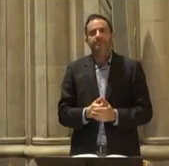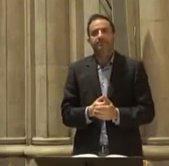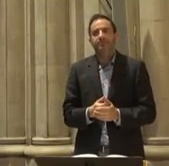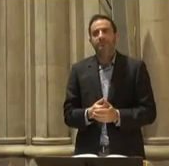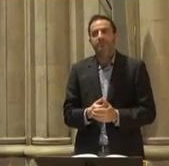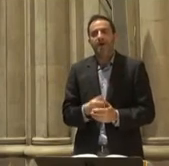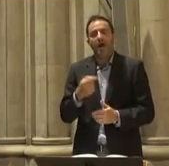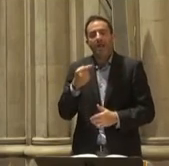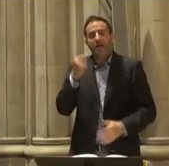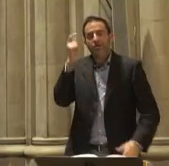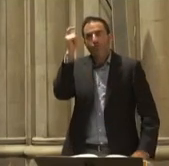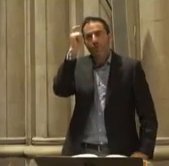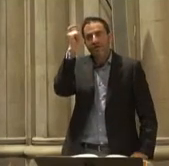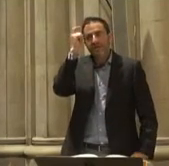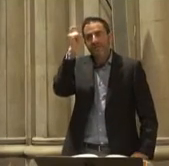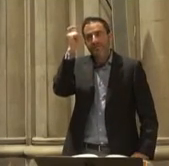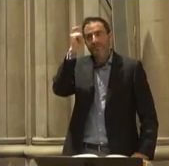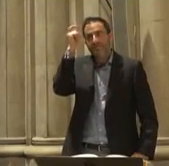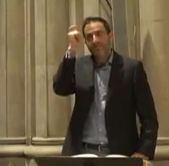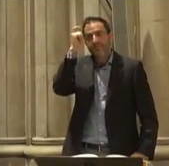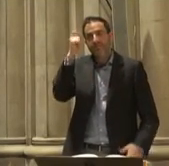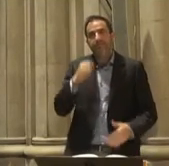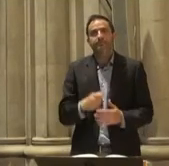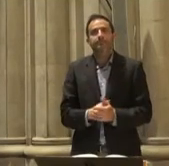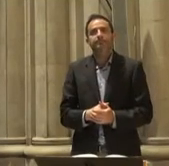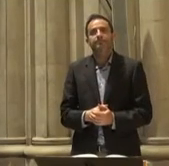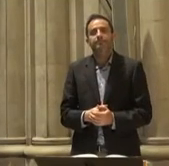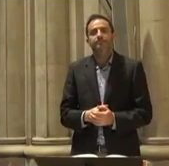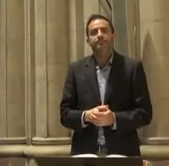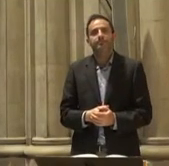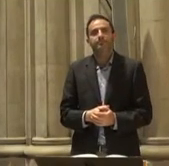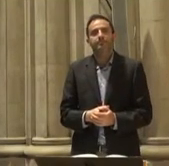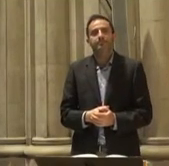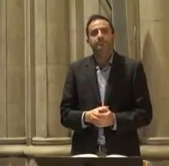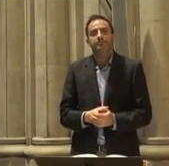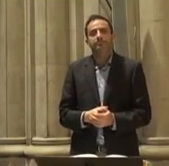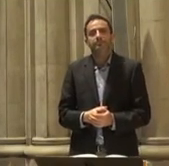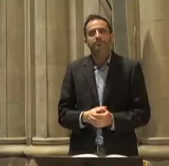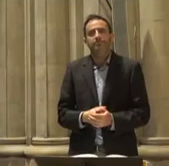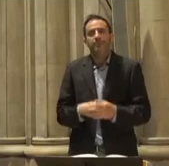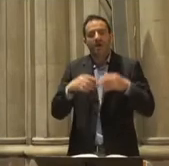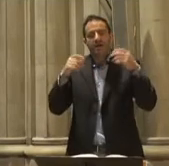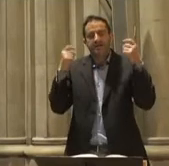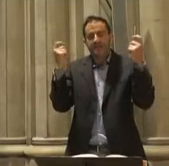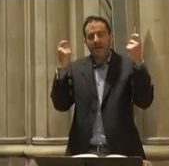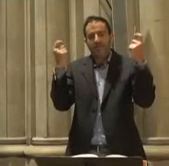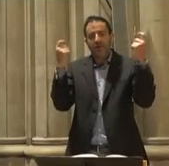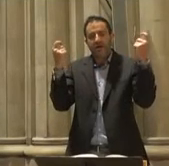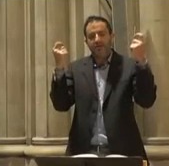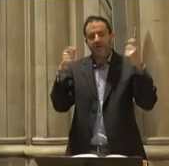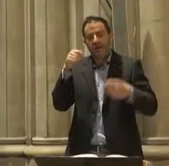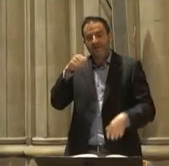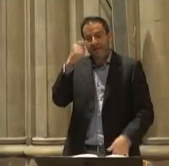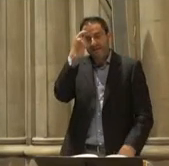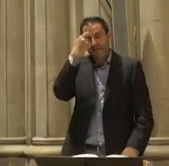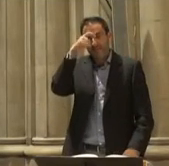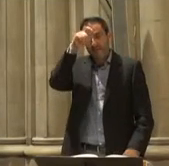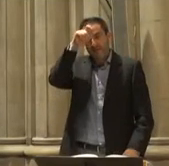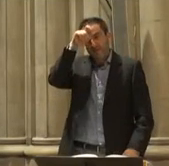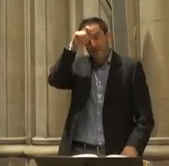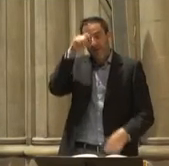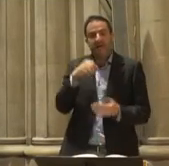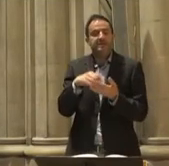There is, I think, wisdom in this way of thinking. The celebration of this mystery ought to be